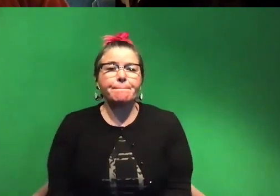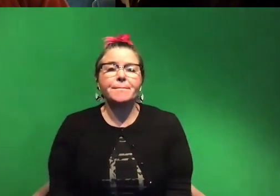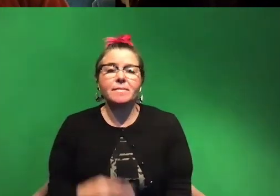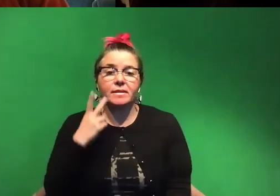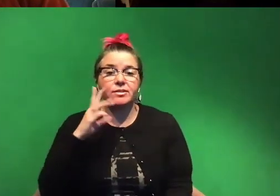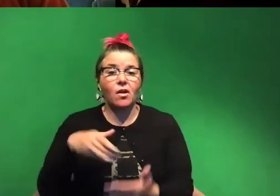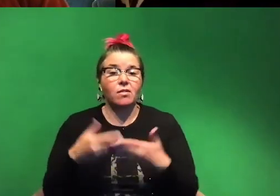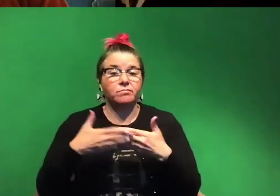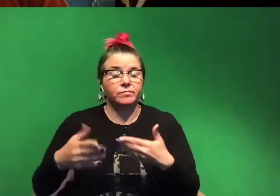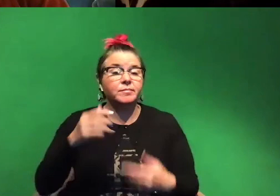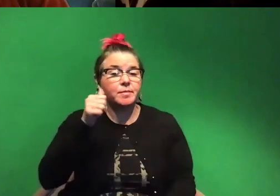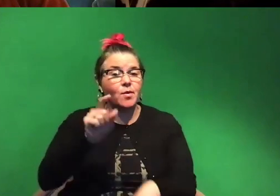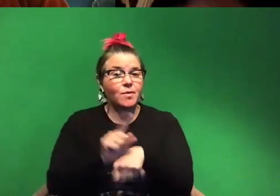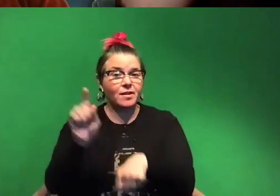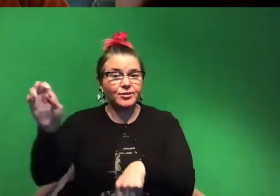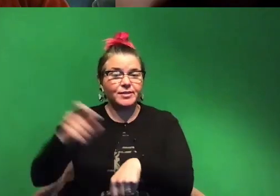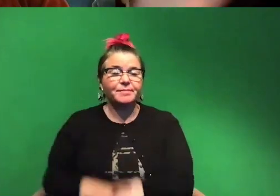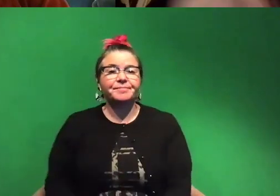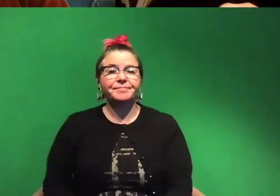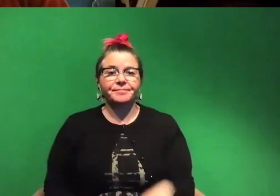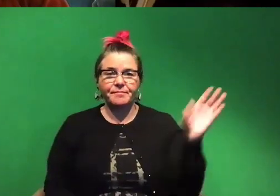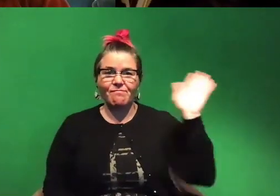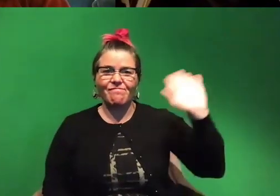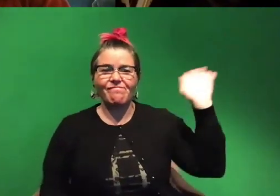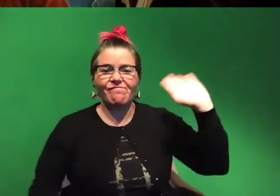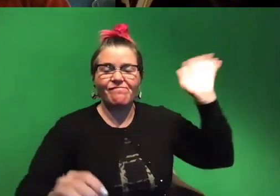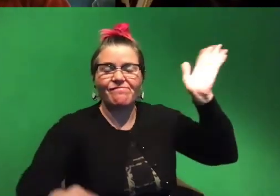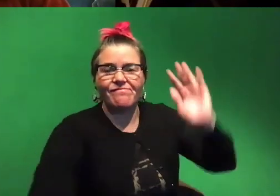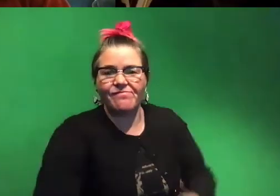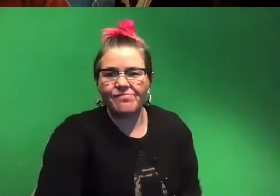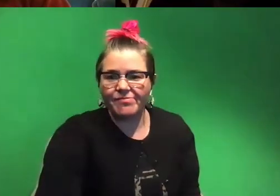we'll see all the rest of you tomorrow at 1 p.m. All right. Thanks, everybody. Bye.